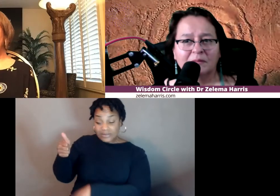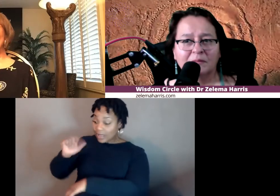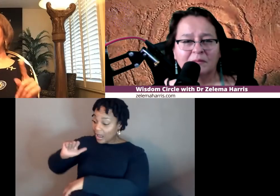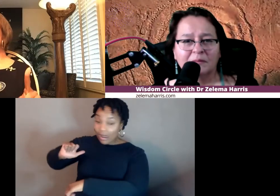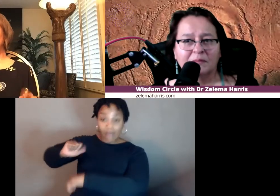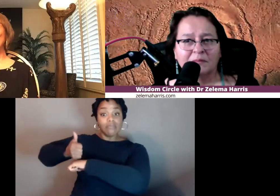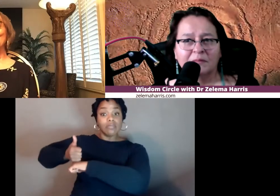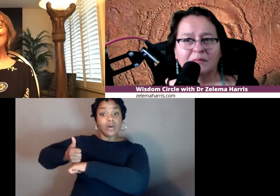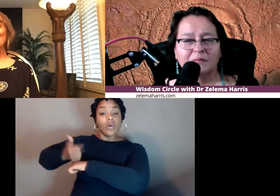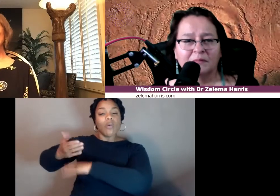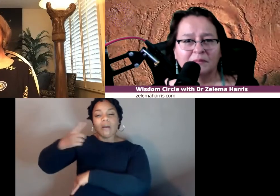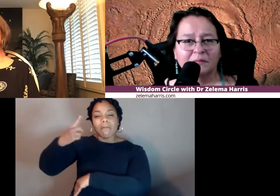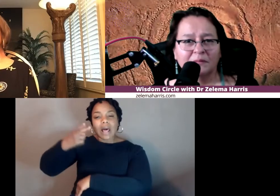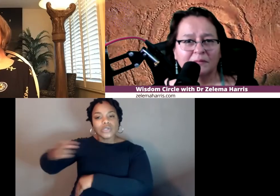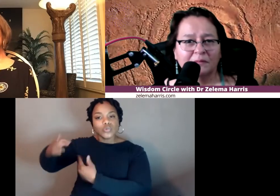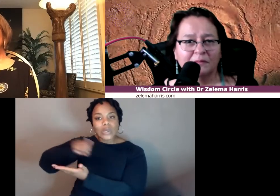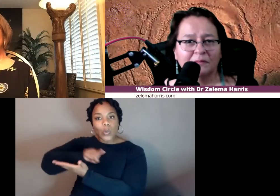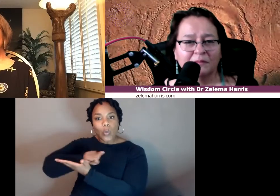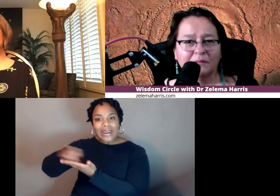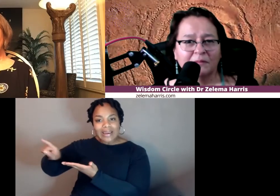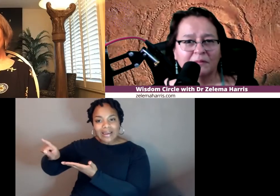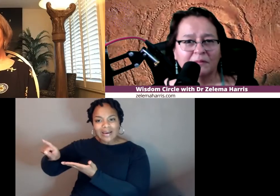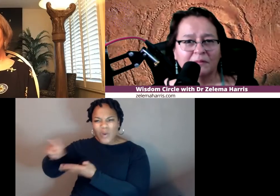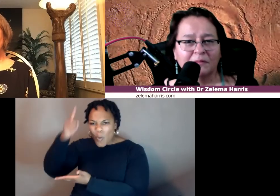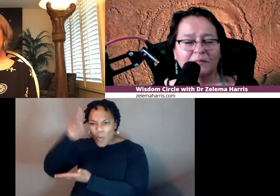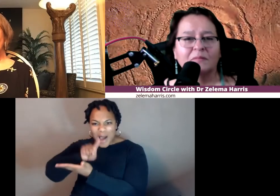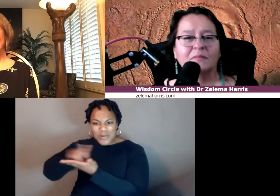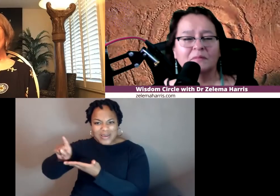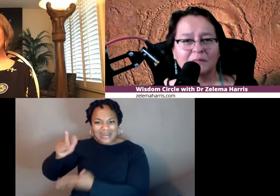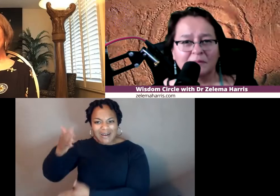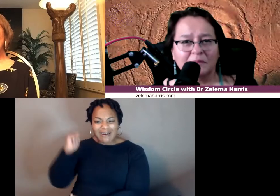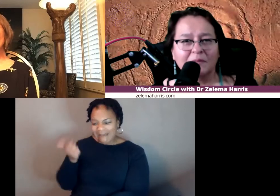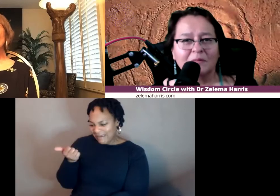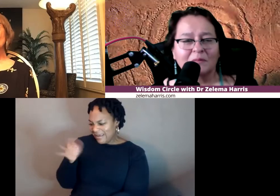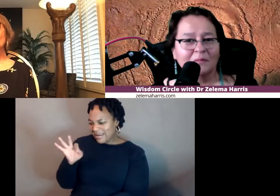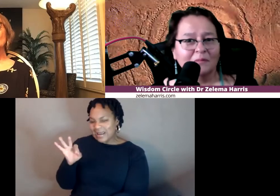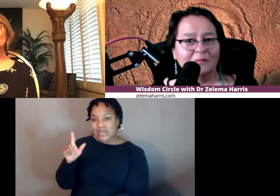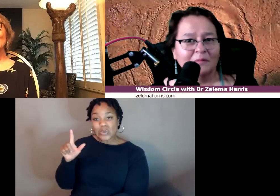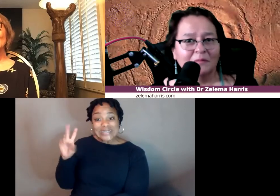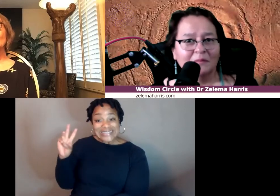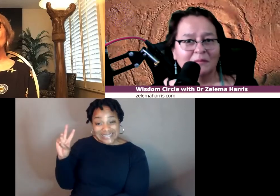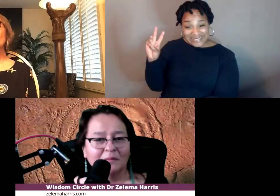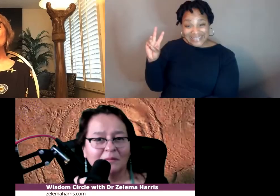We had one week in 1926. And it was not until